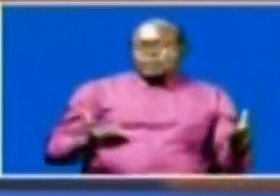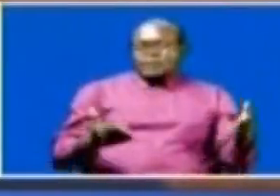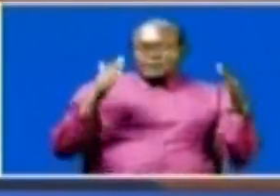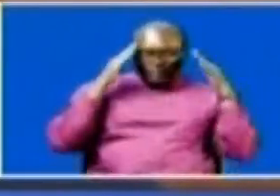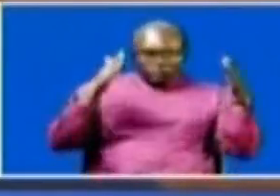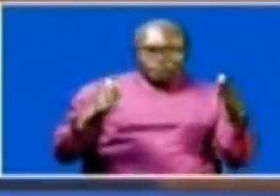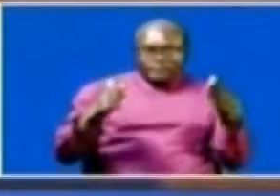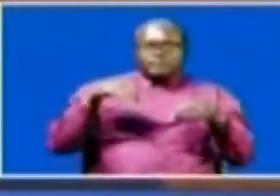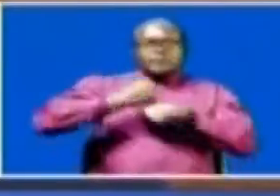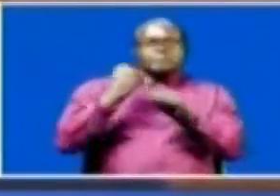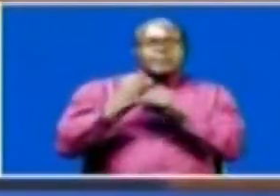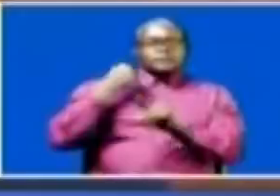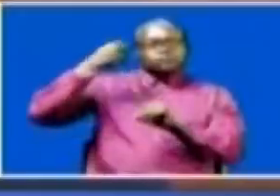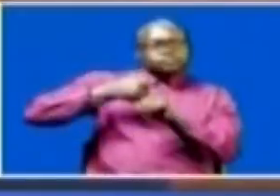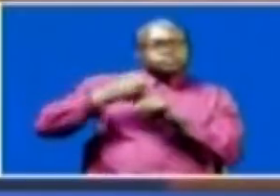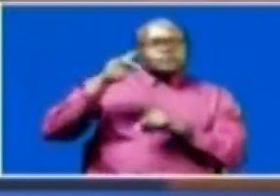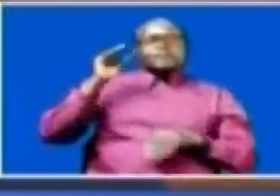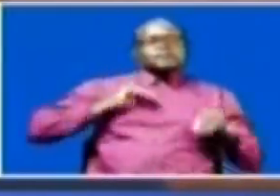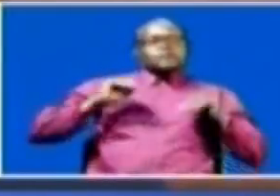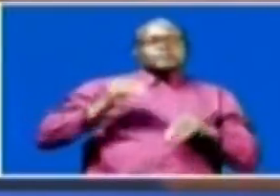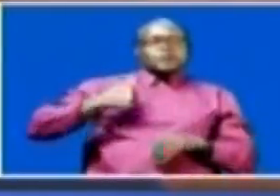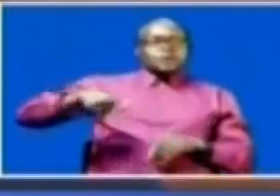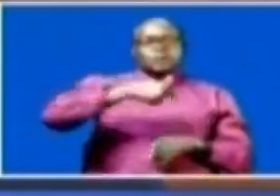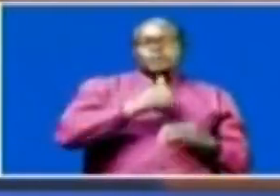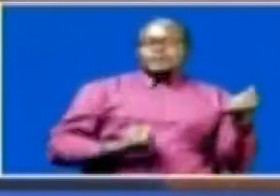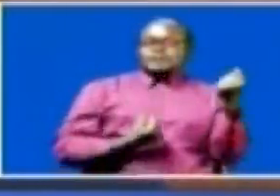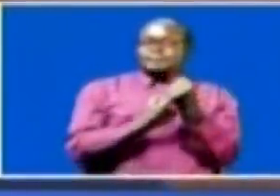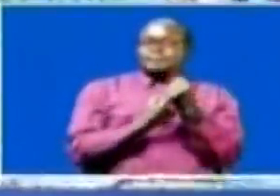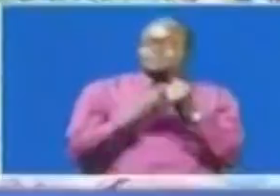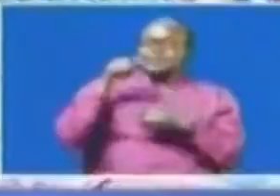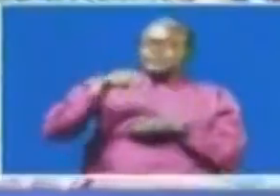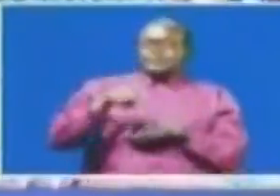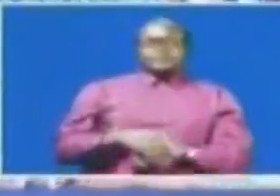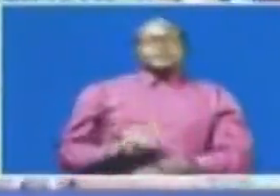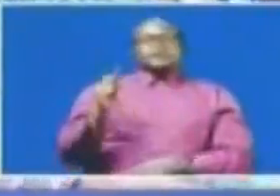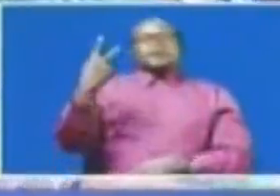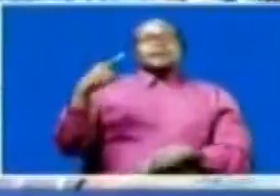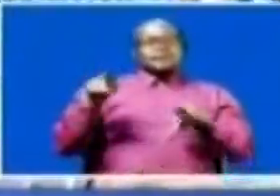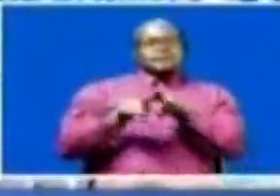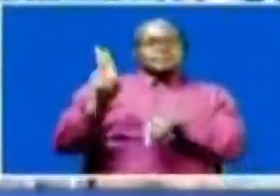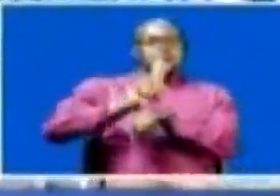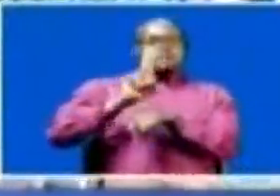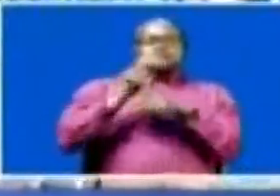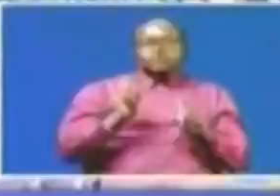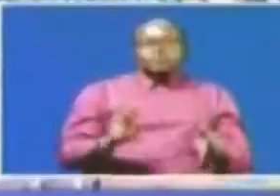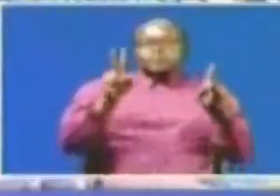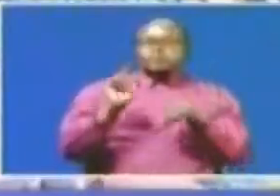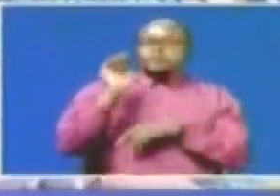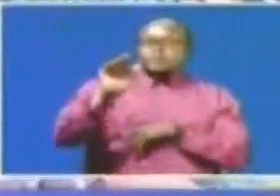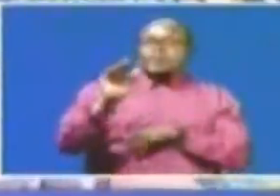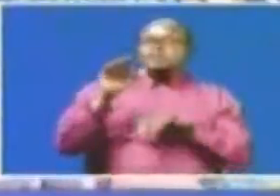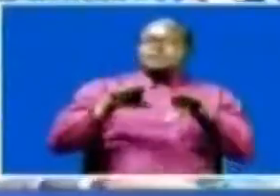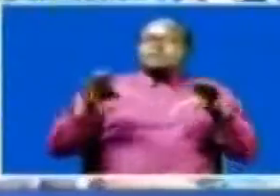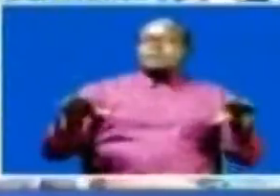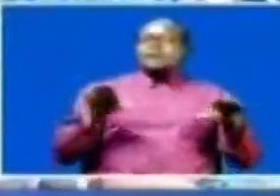to drive this vice from your country. We stand with you in this fight. Kenya also used the opportunity to pitch for market